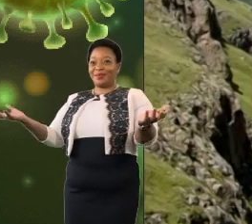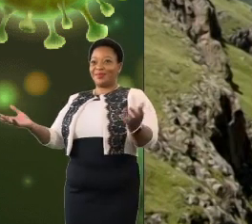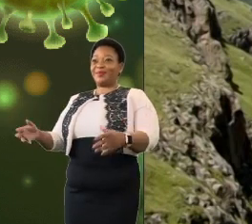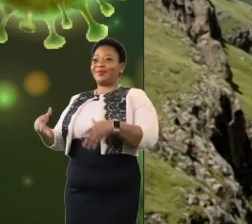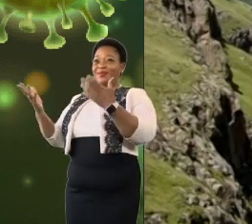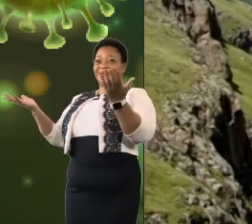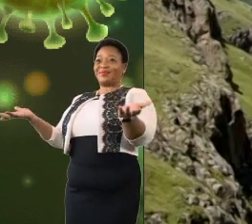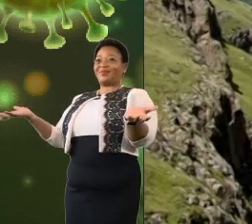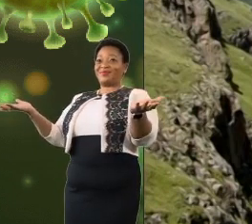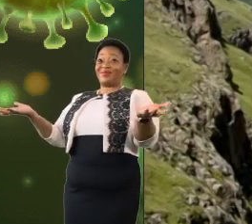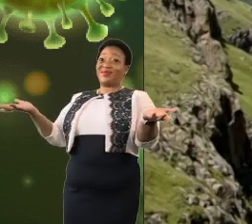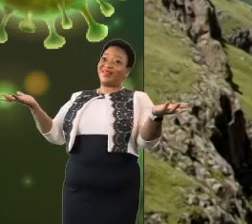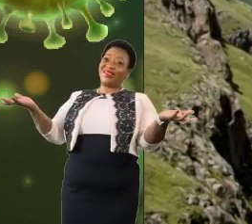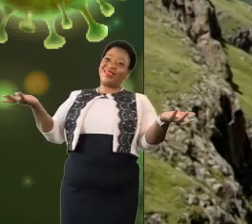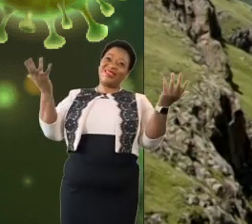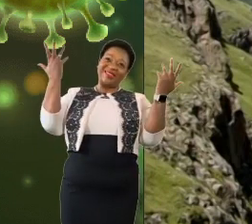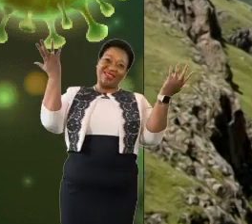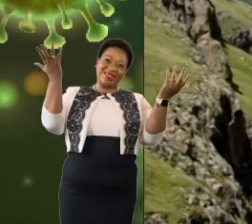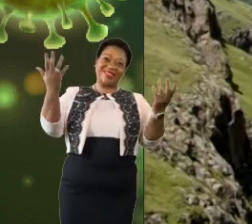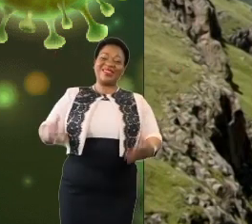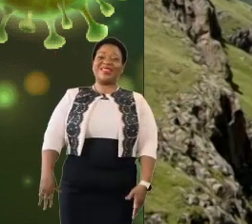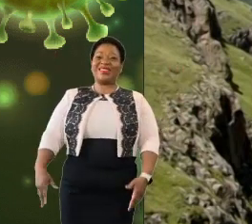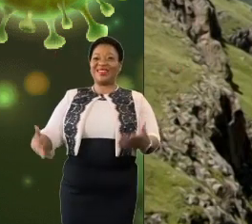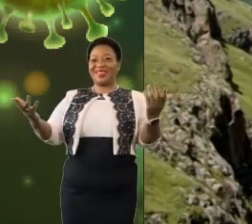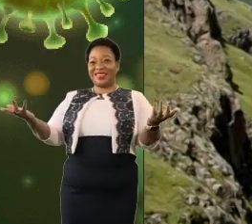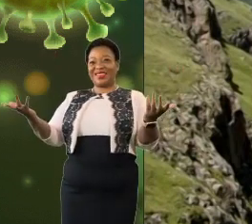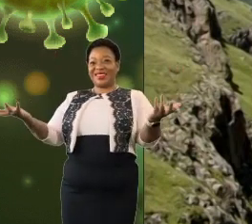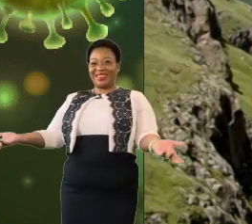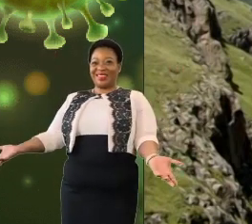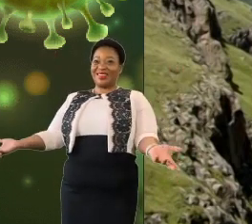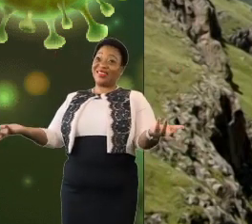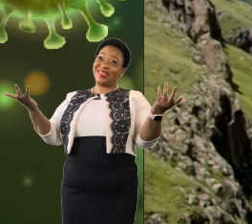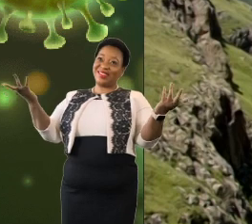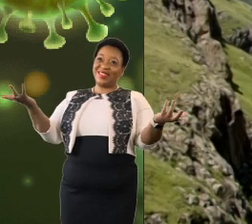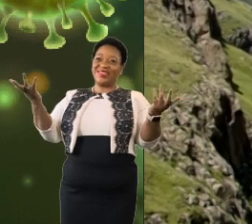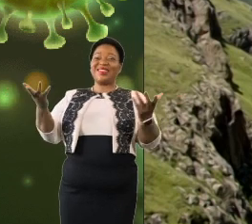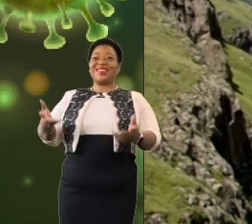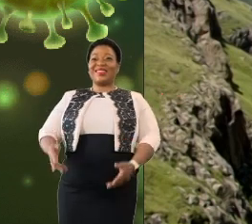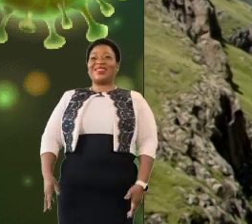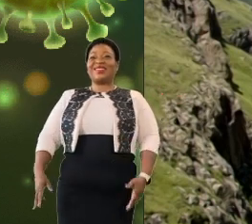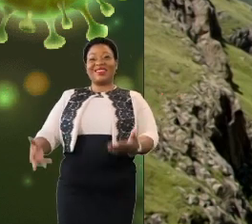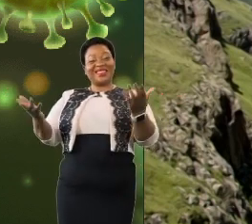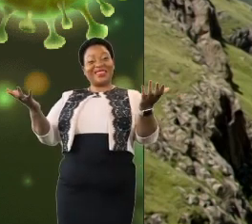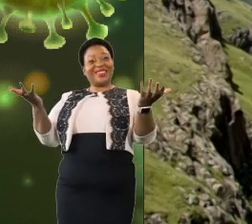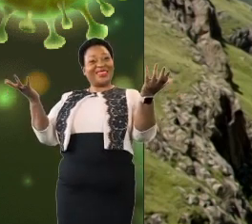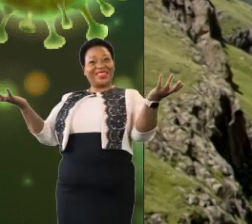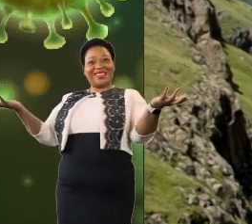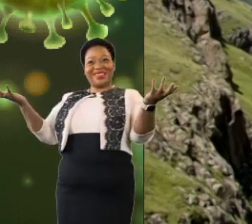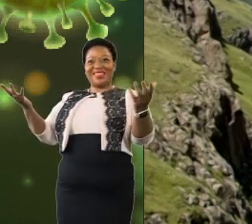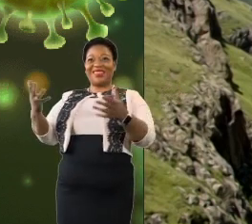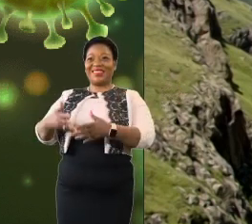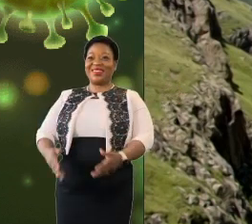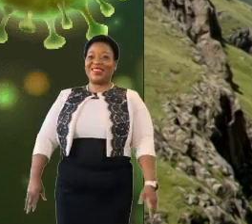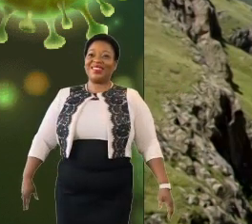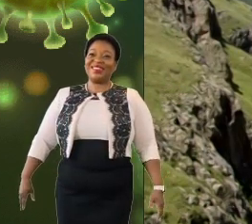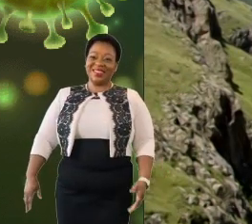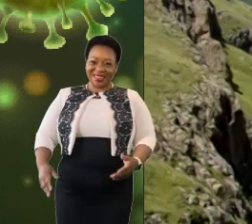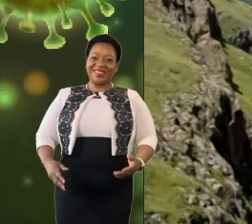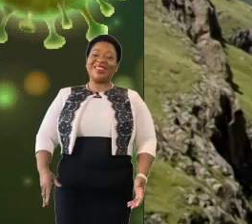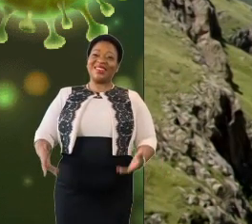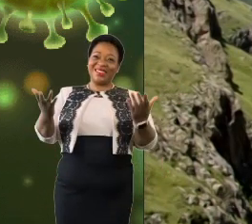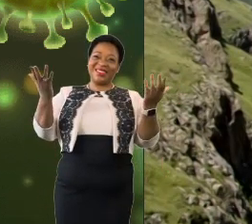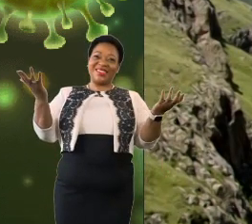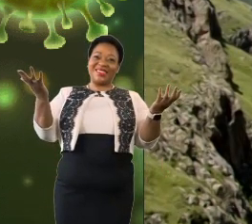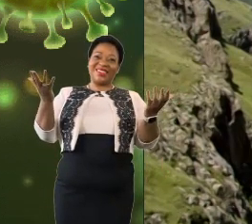Investment KZN, person responsible for the one-stop shop as part of the team. Ndumiso, welcome to you as